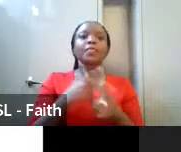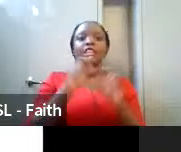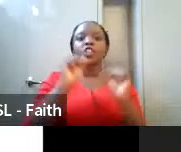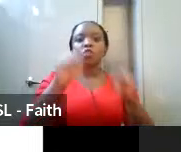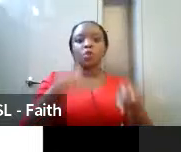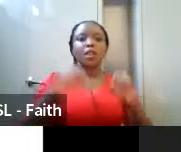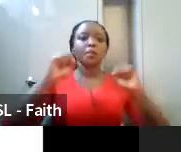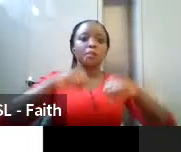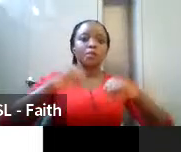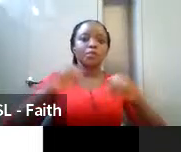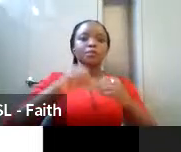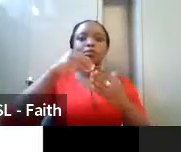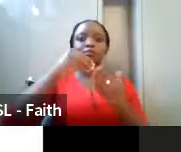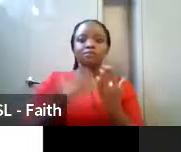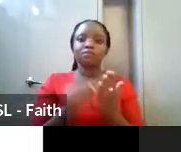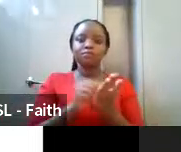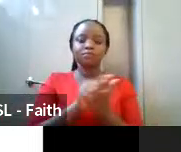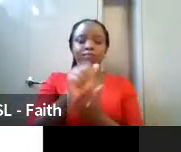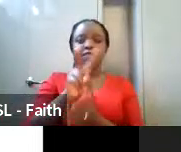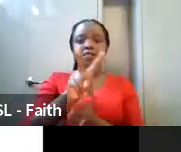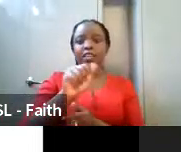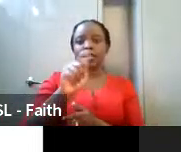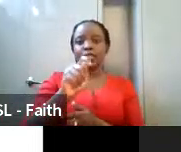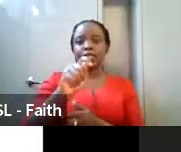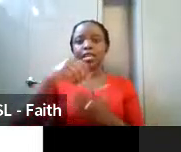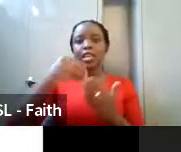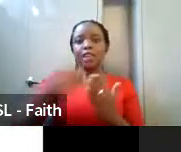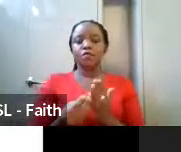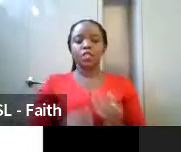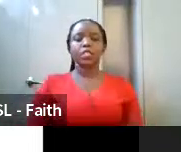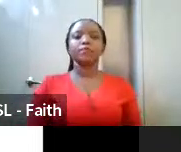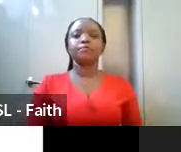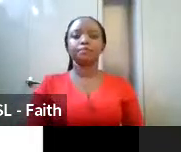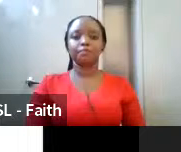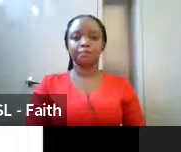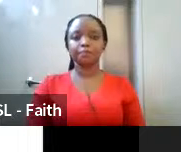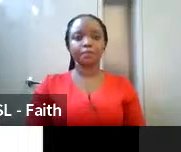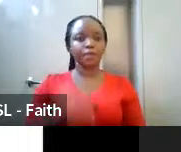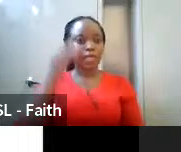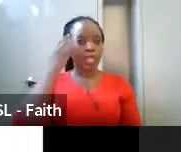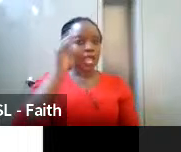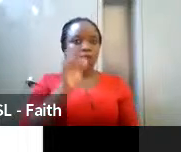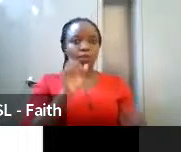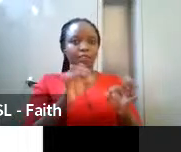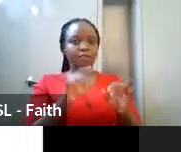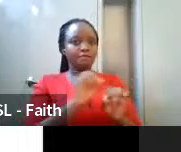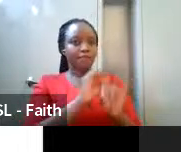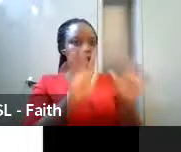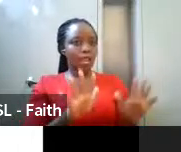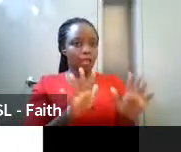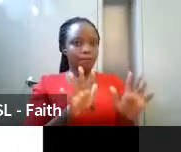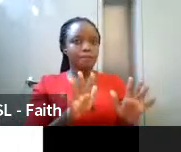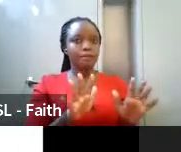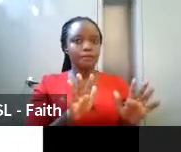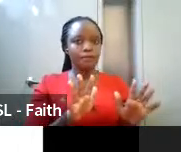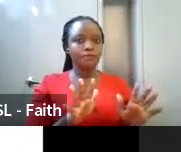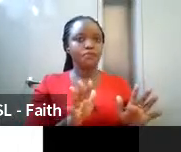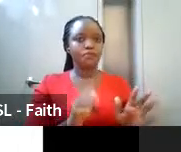able to generate this VAT invoices. I don't know if that's clear.